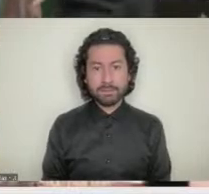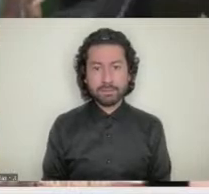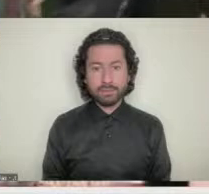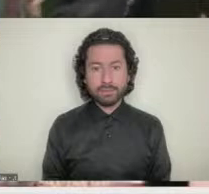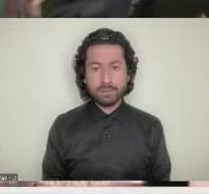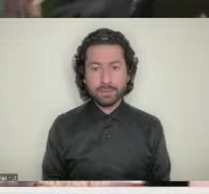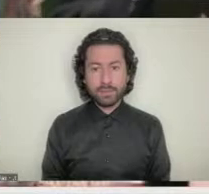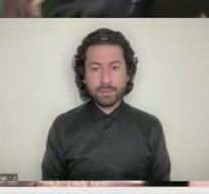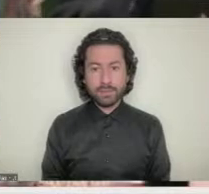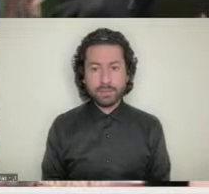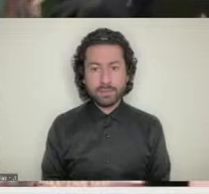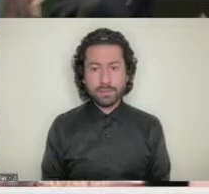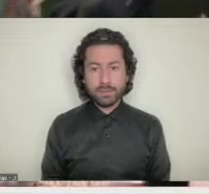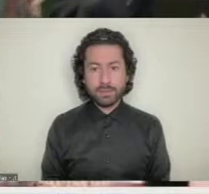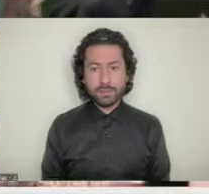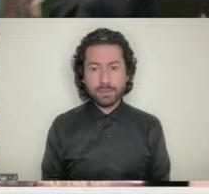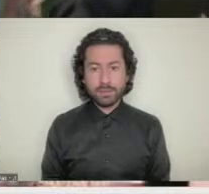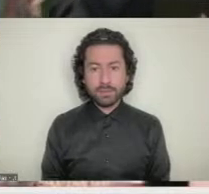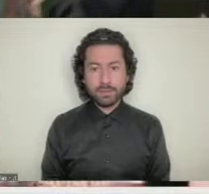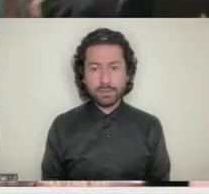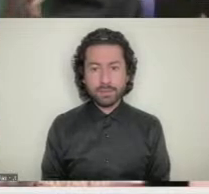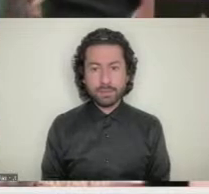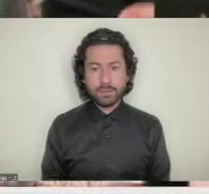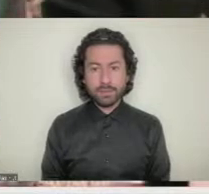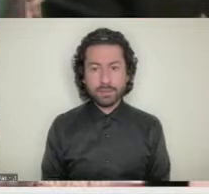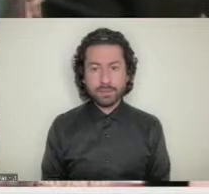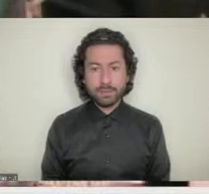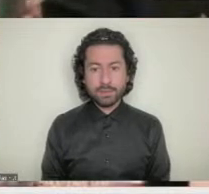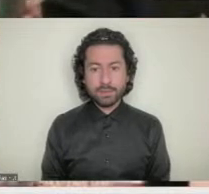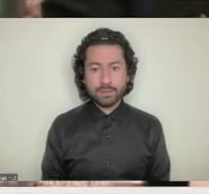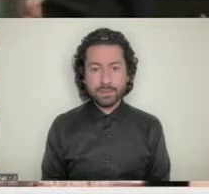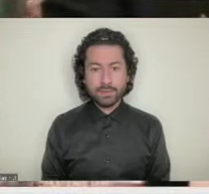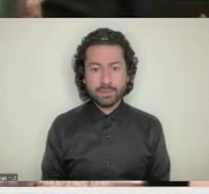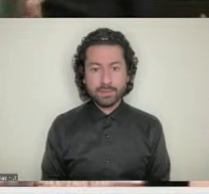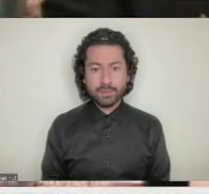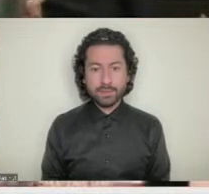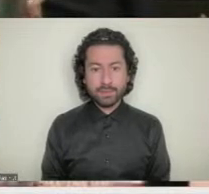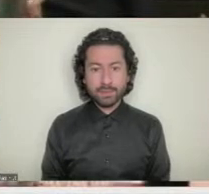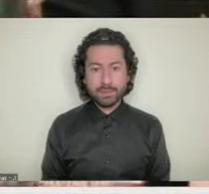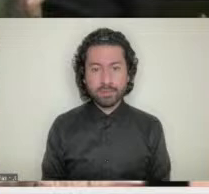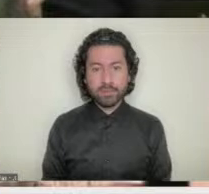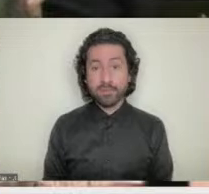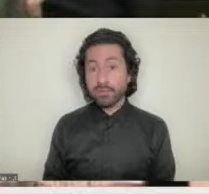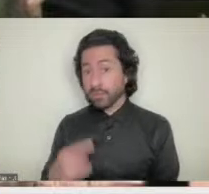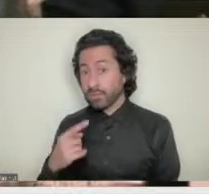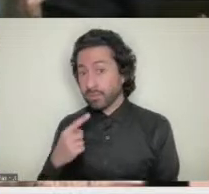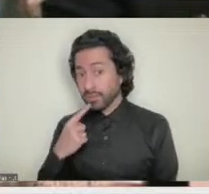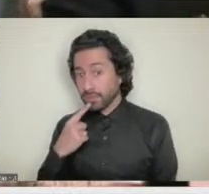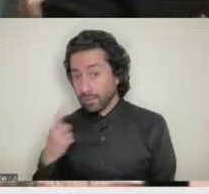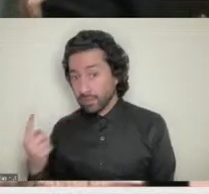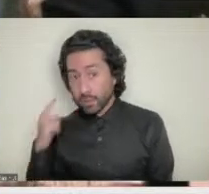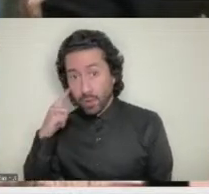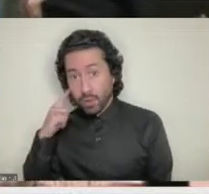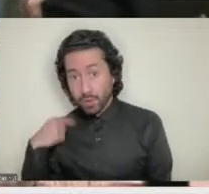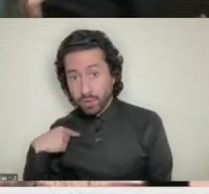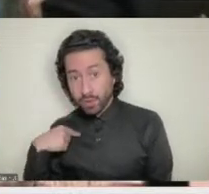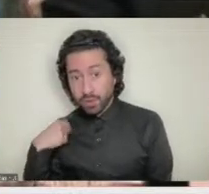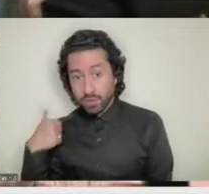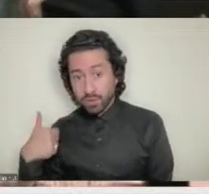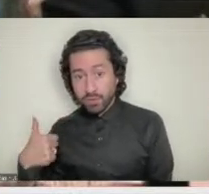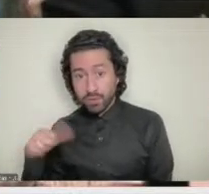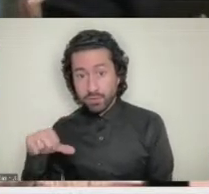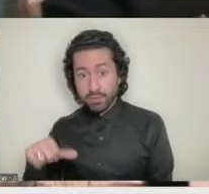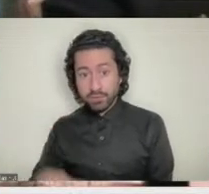Oriana, ¿nos escucha? Oriel, can you hear us?